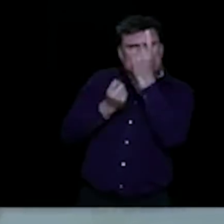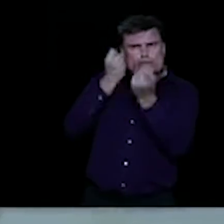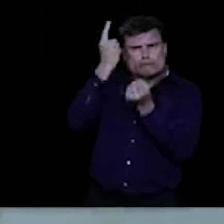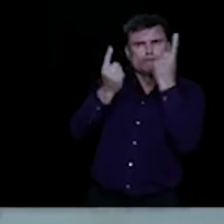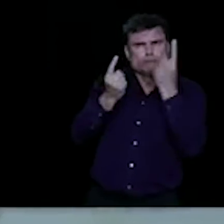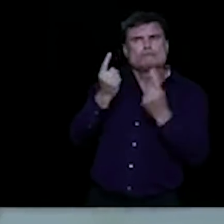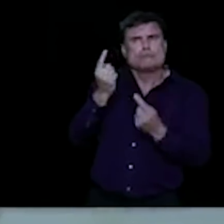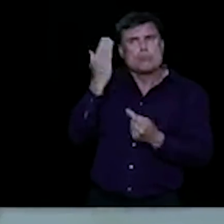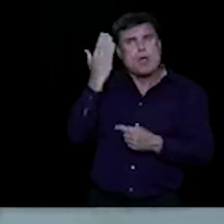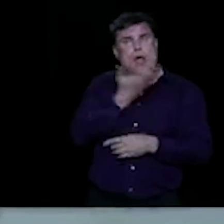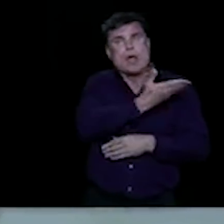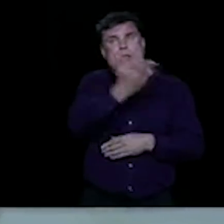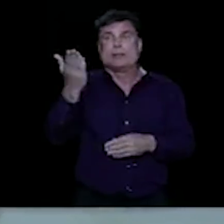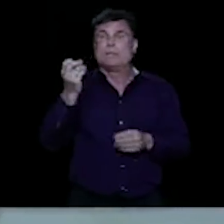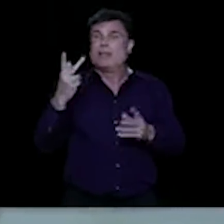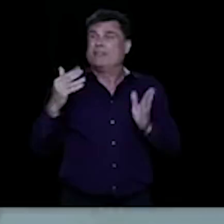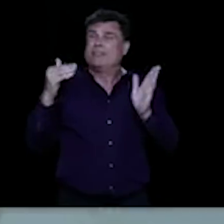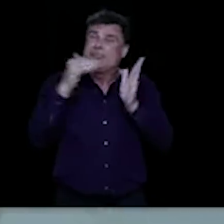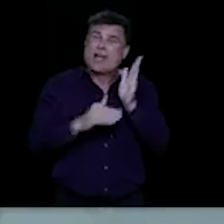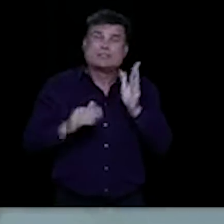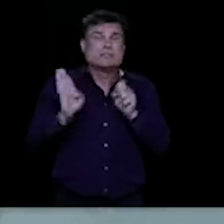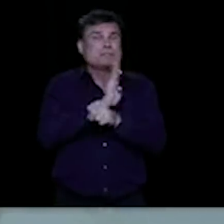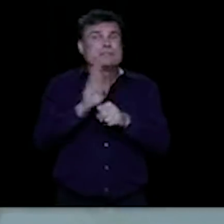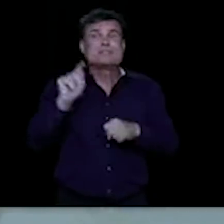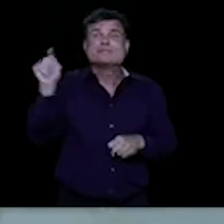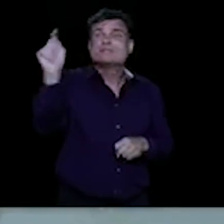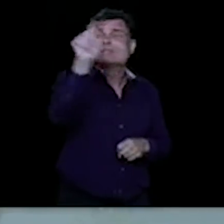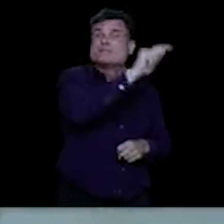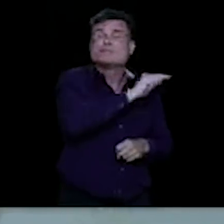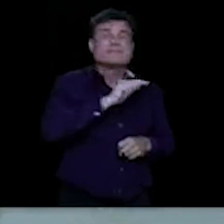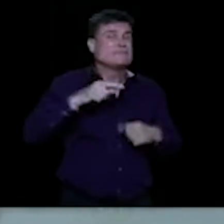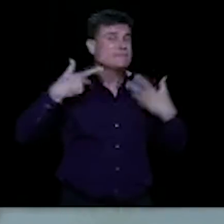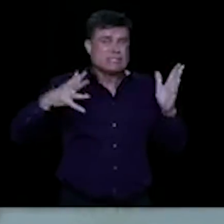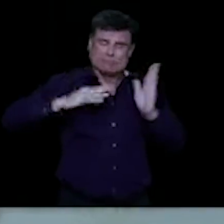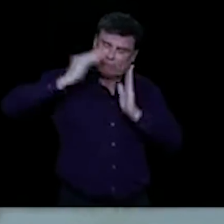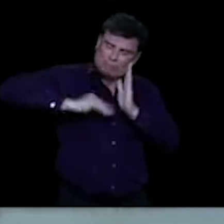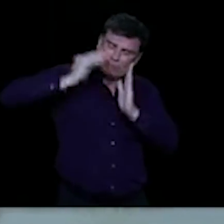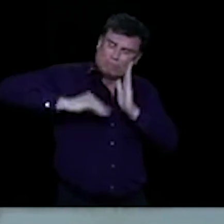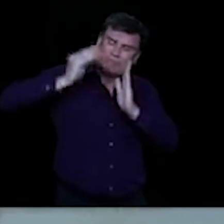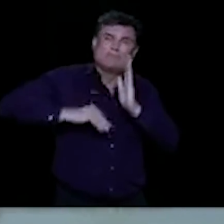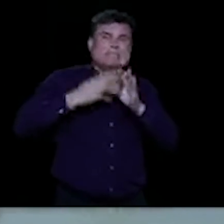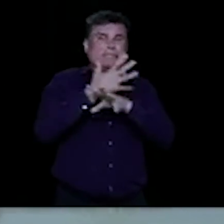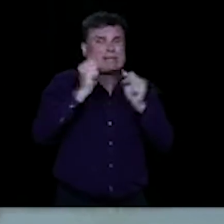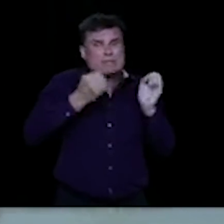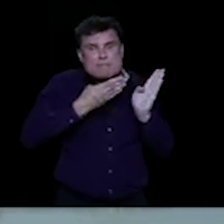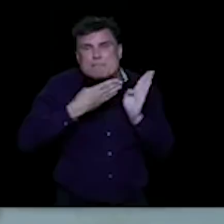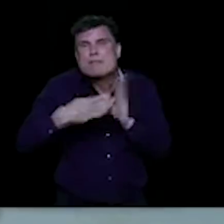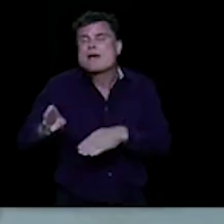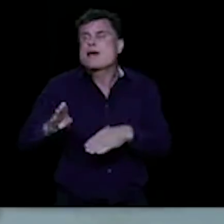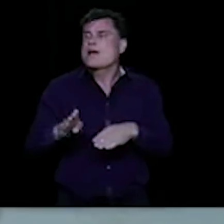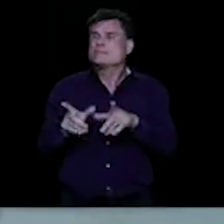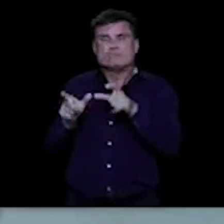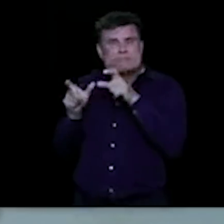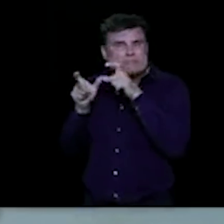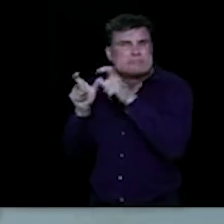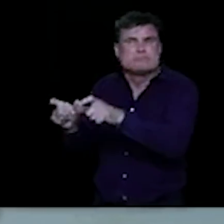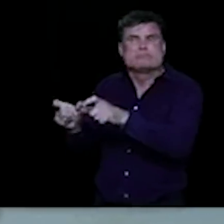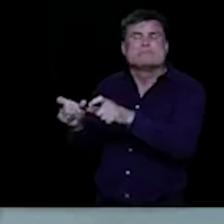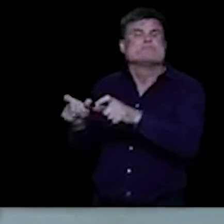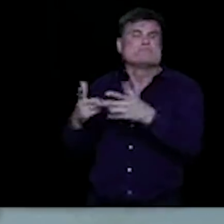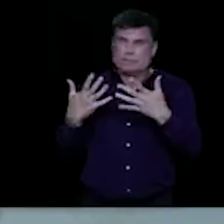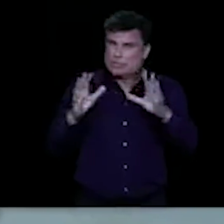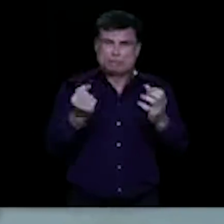safety plans, as they're required to do, that have reopened and safely increased their interactions with employees and